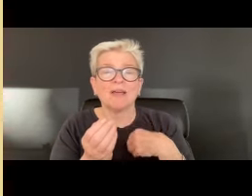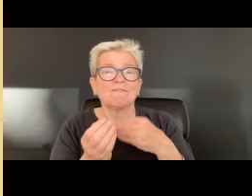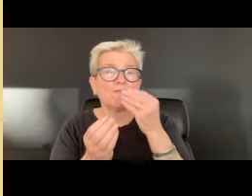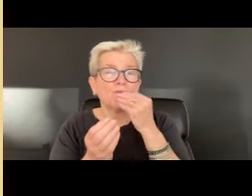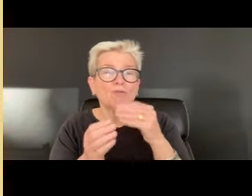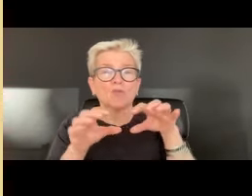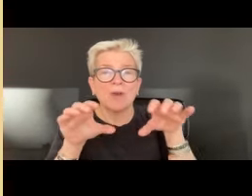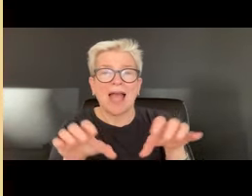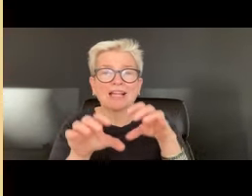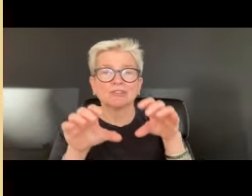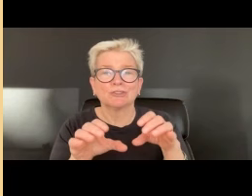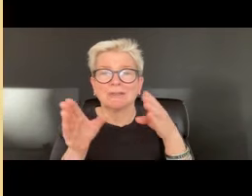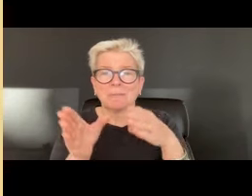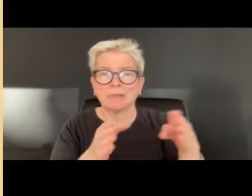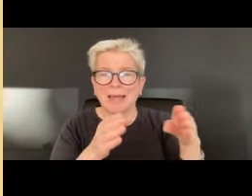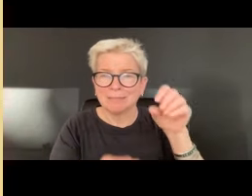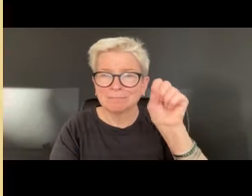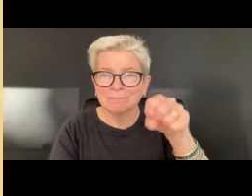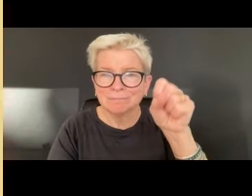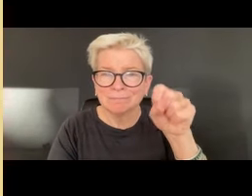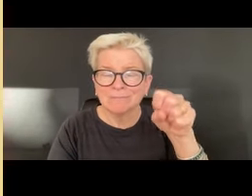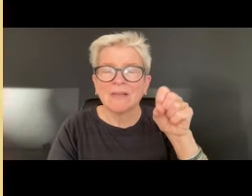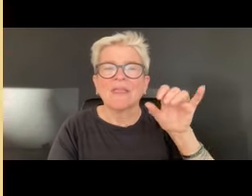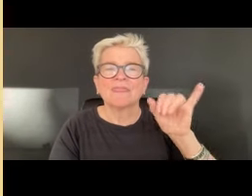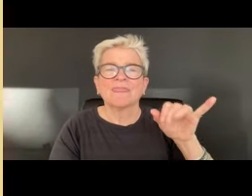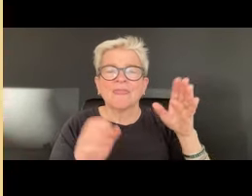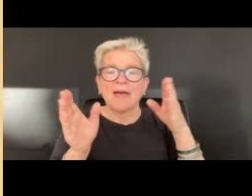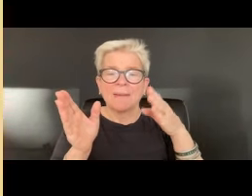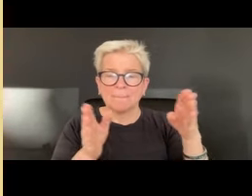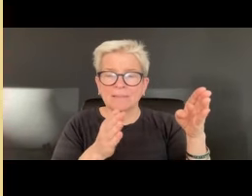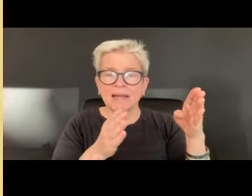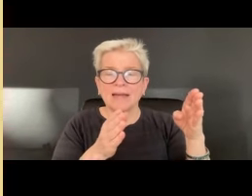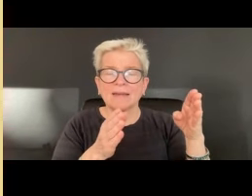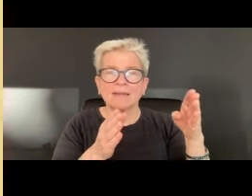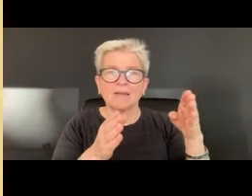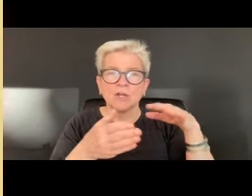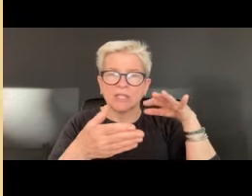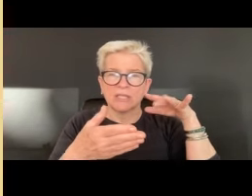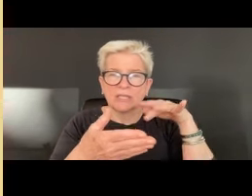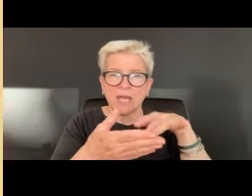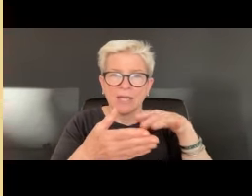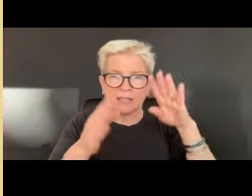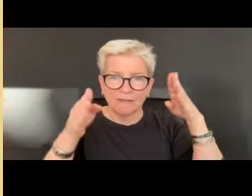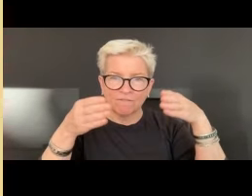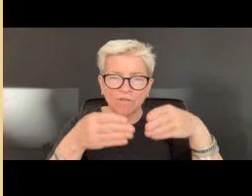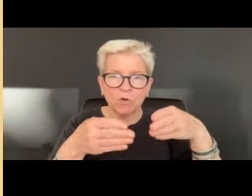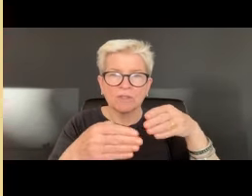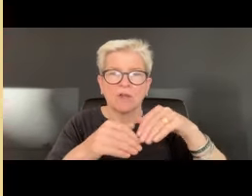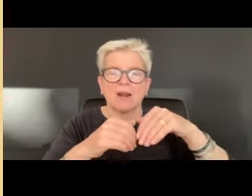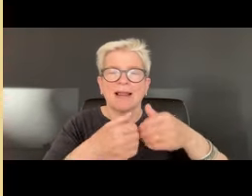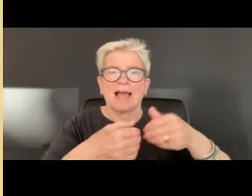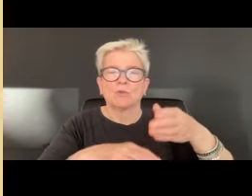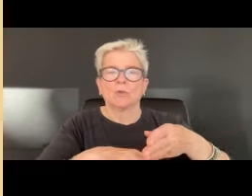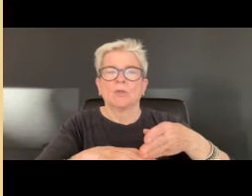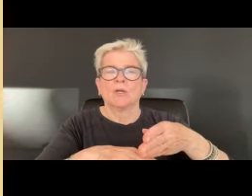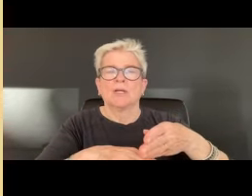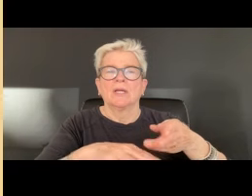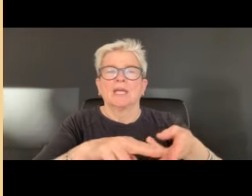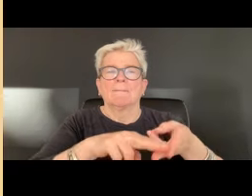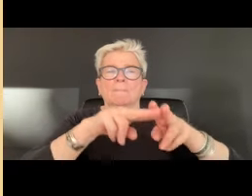so that plan does look specifically at ways to increase access to healthy